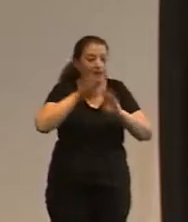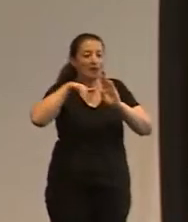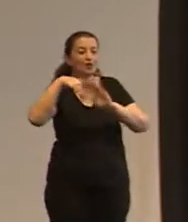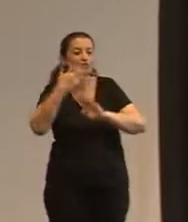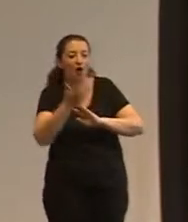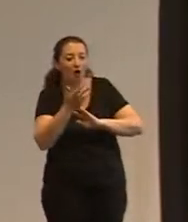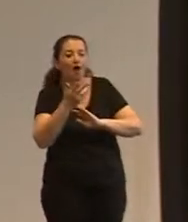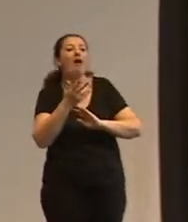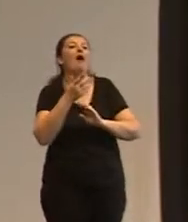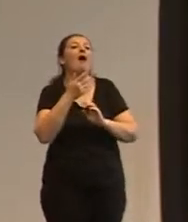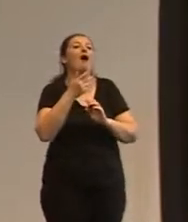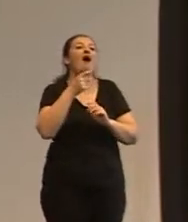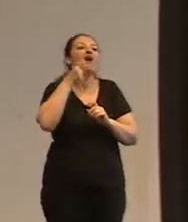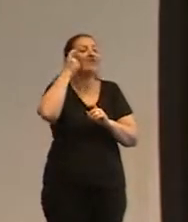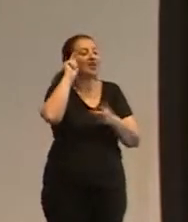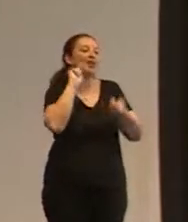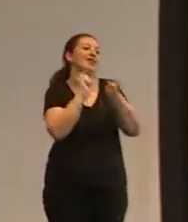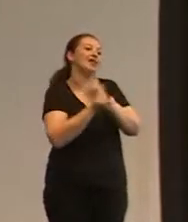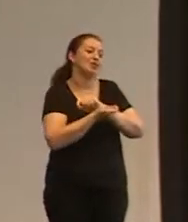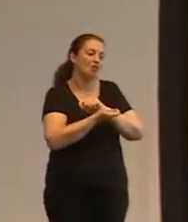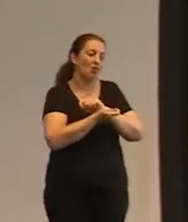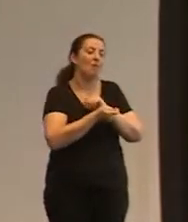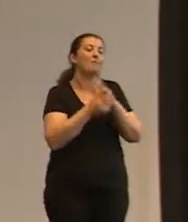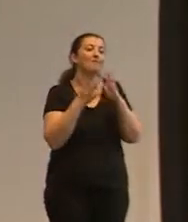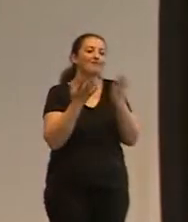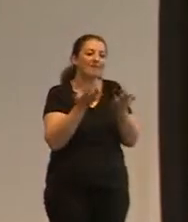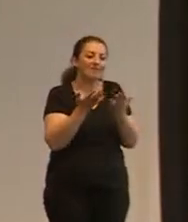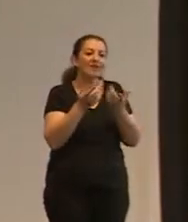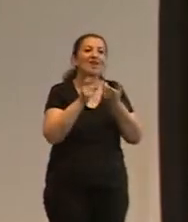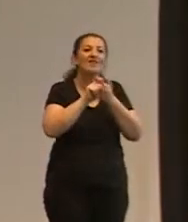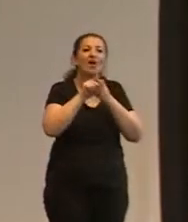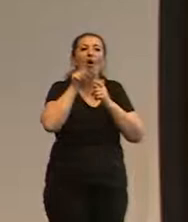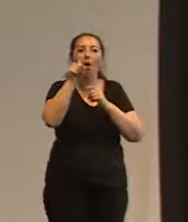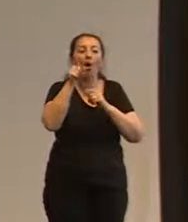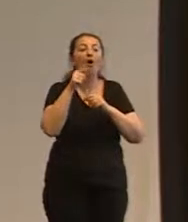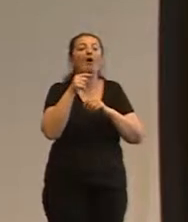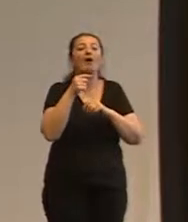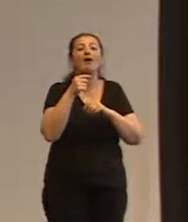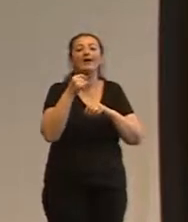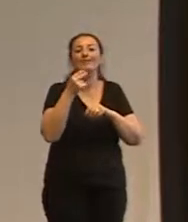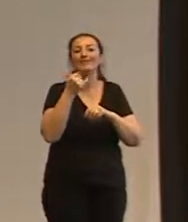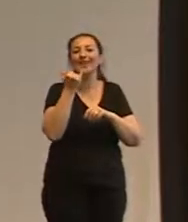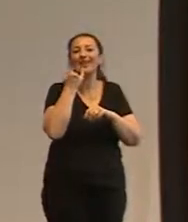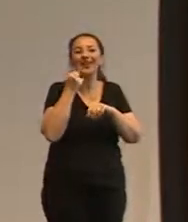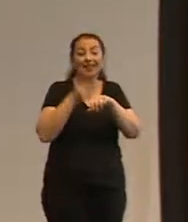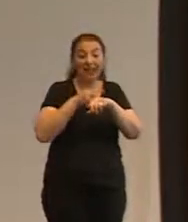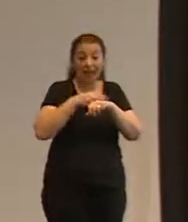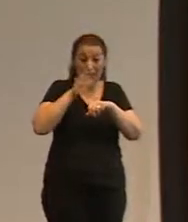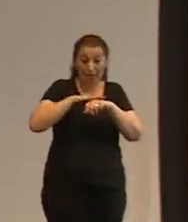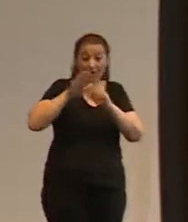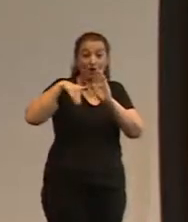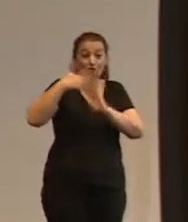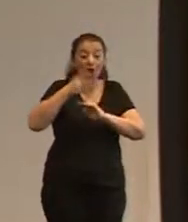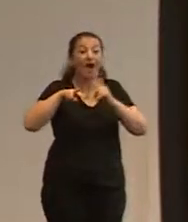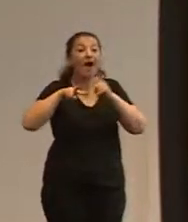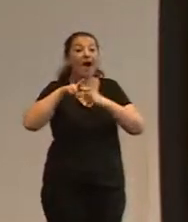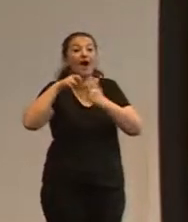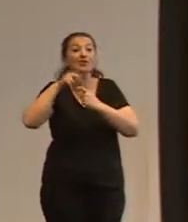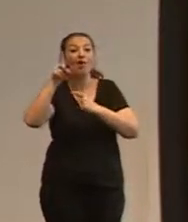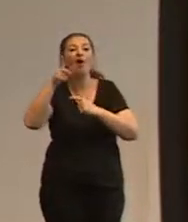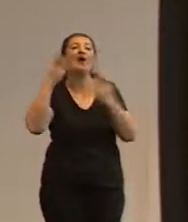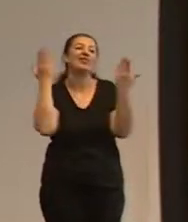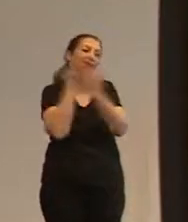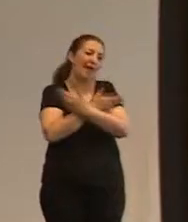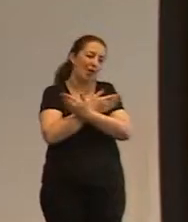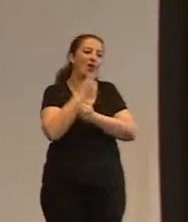renaissance create is created and this is how people's perspective to life changes when galileo